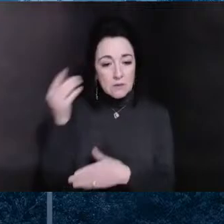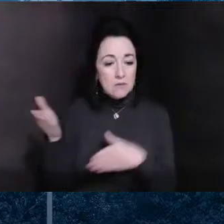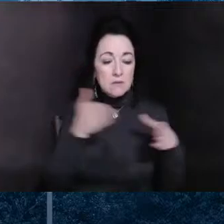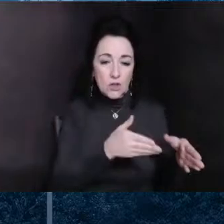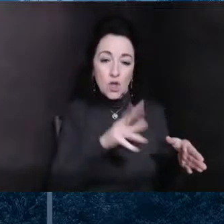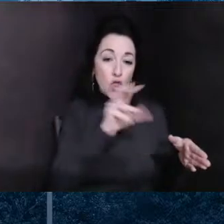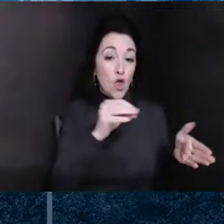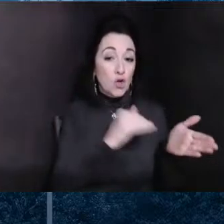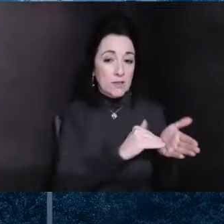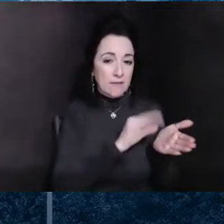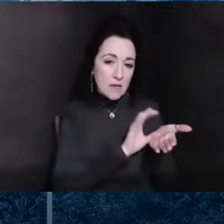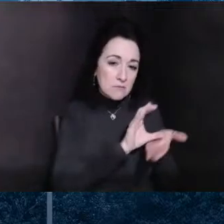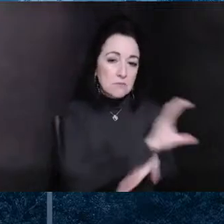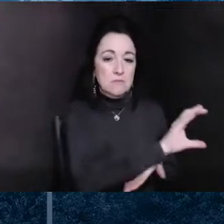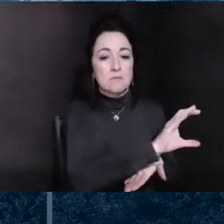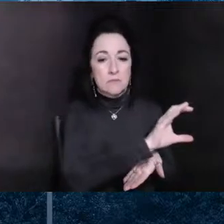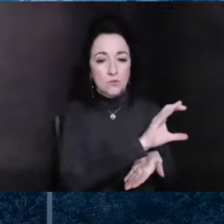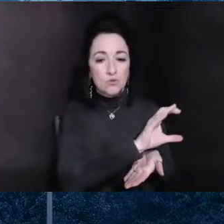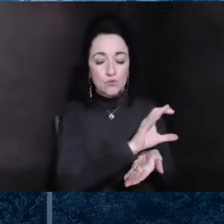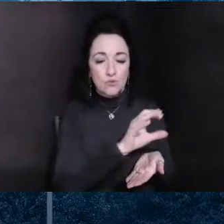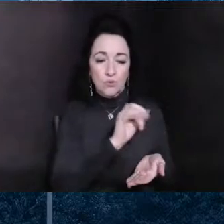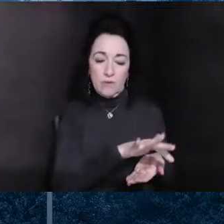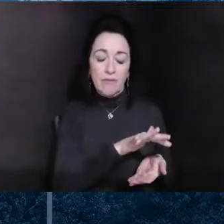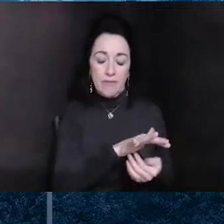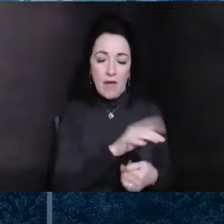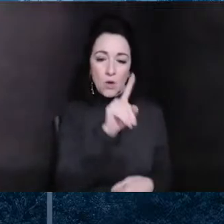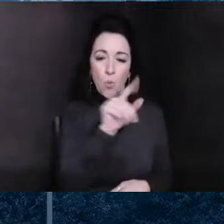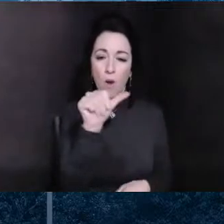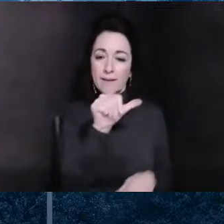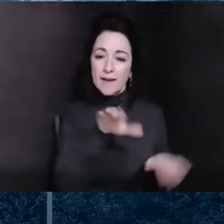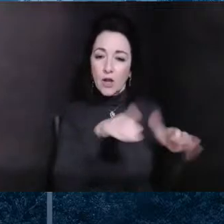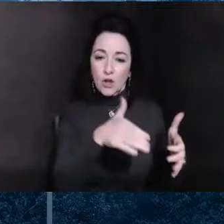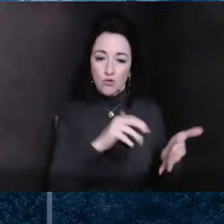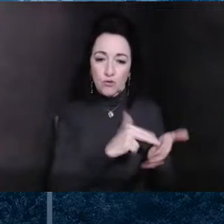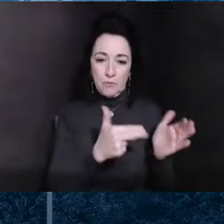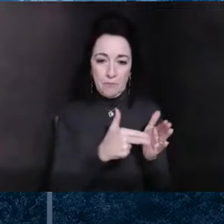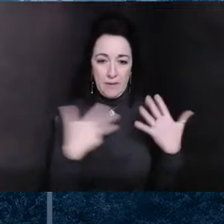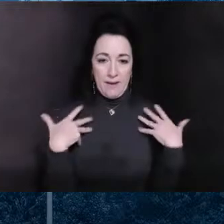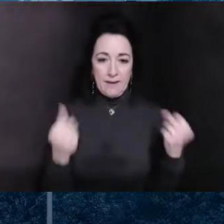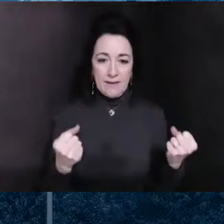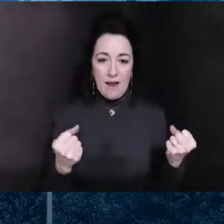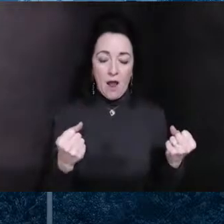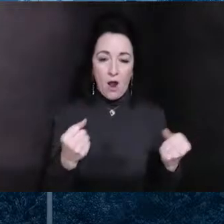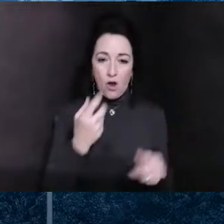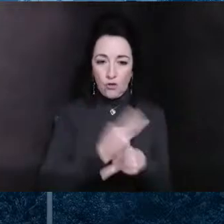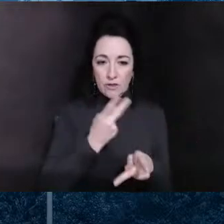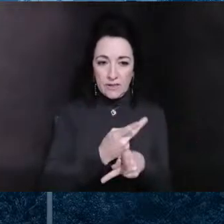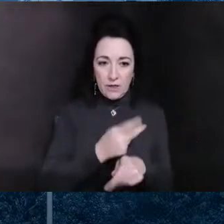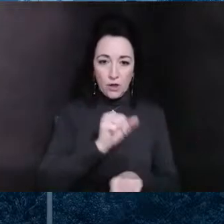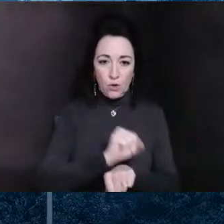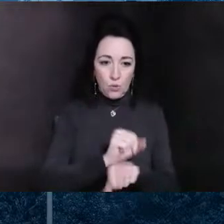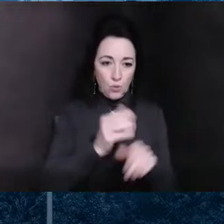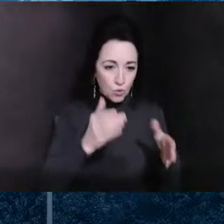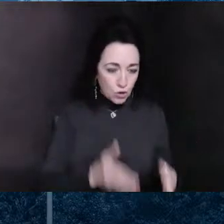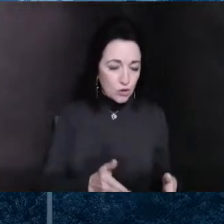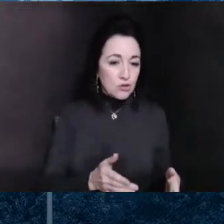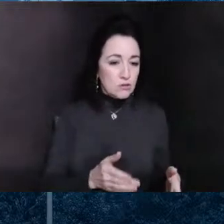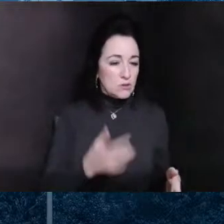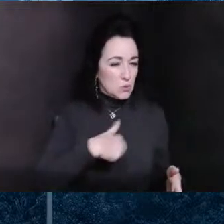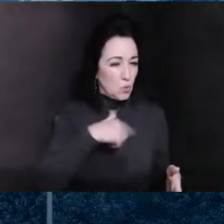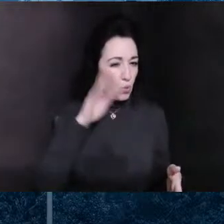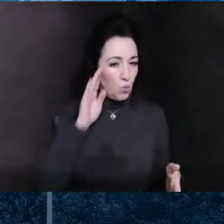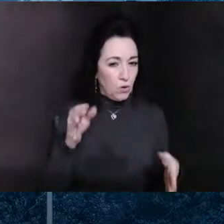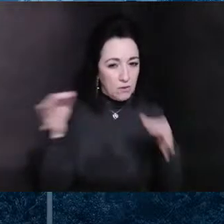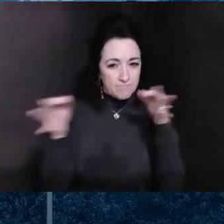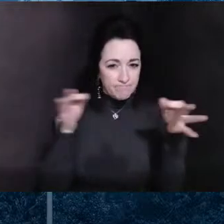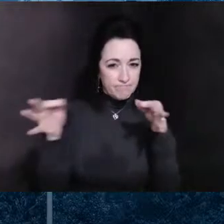for healthcare workers and first responders. And so they're back now for their second doses. We'll talk a little bit